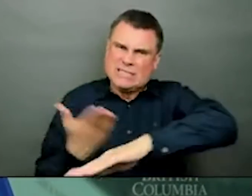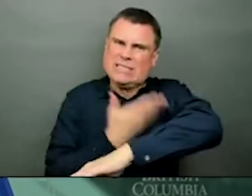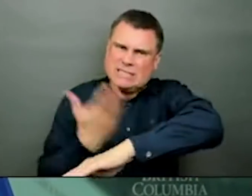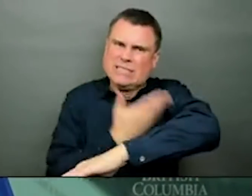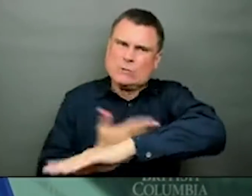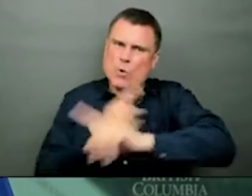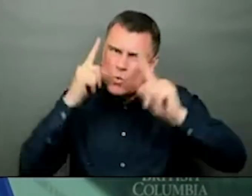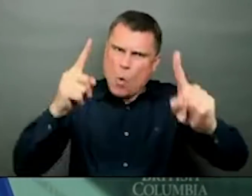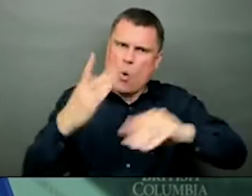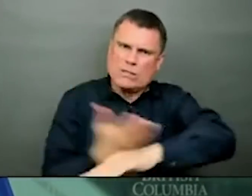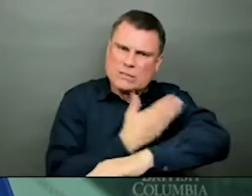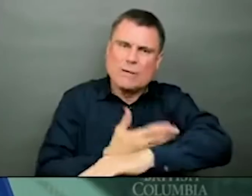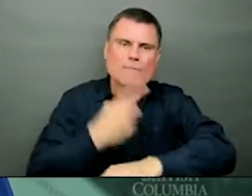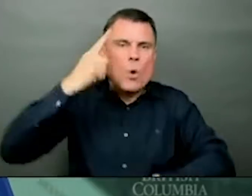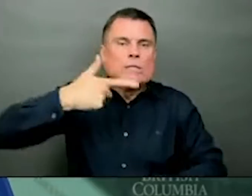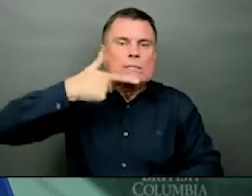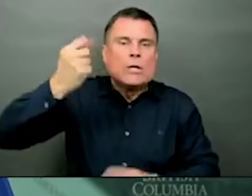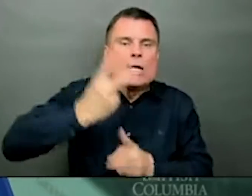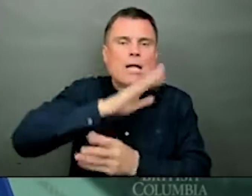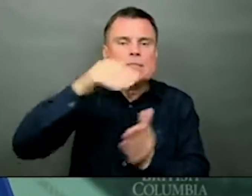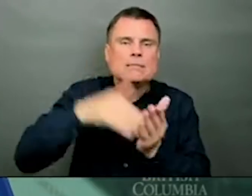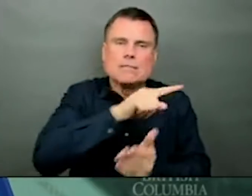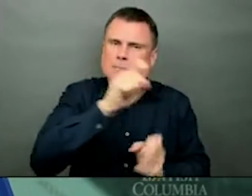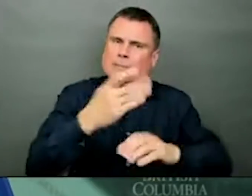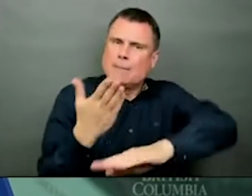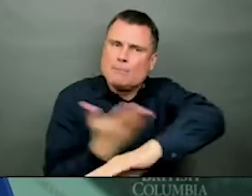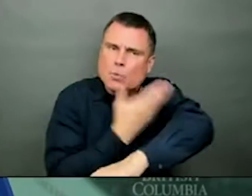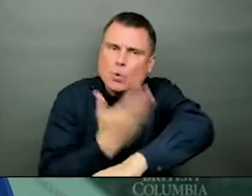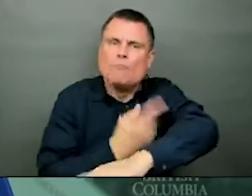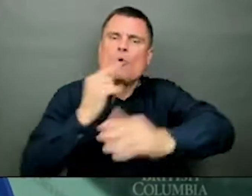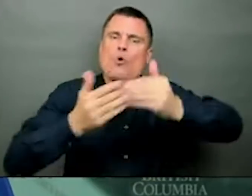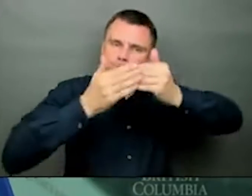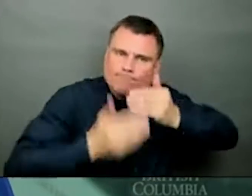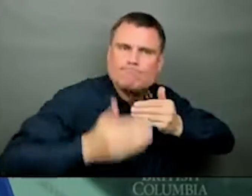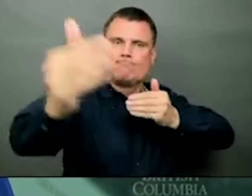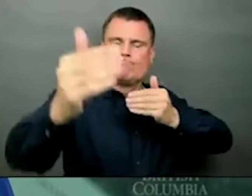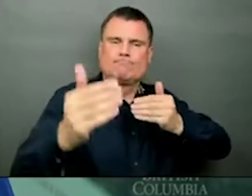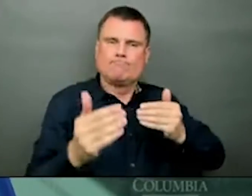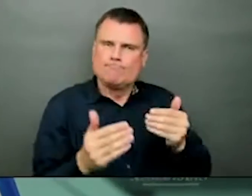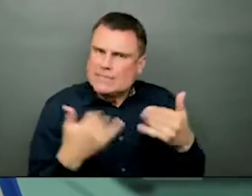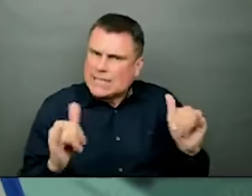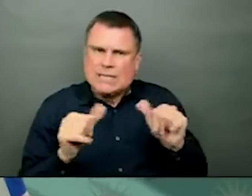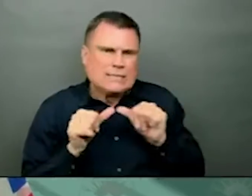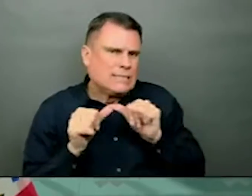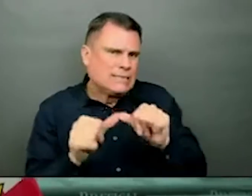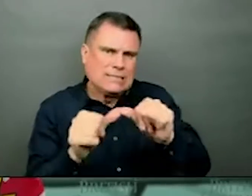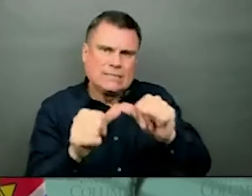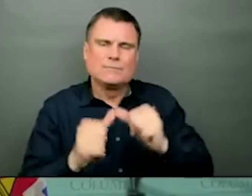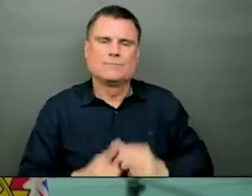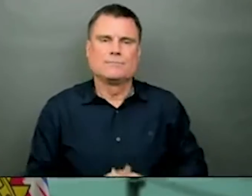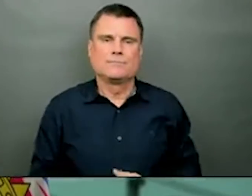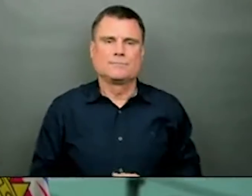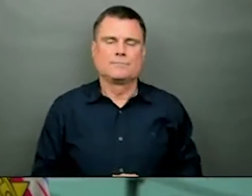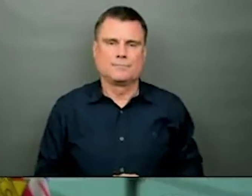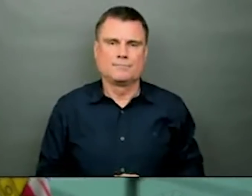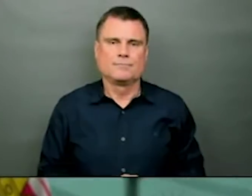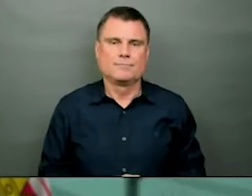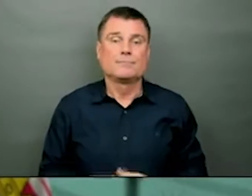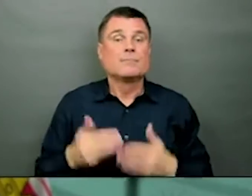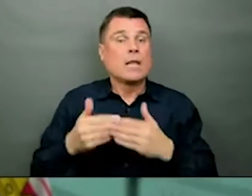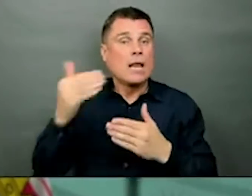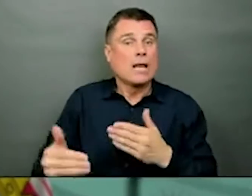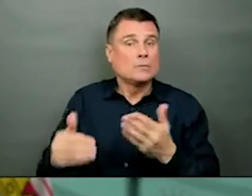Richard, do you have a follow-up? I do. There's a picture that was floating around social media of two well-known